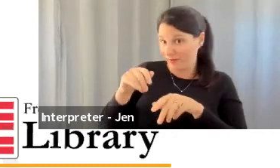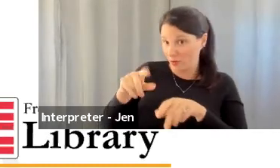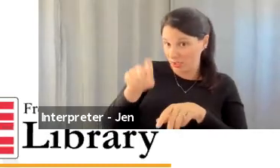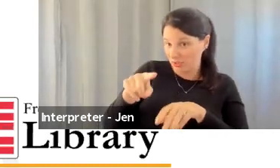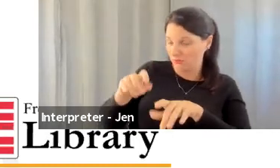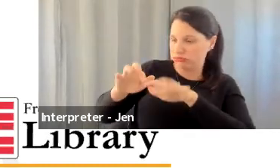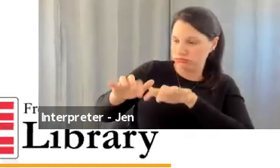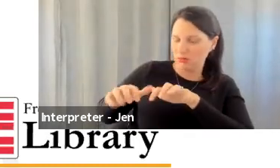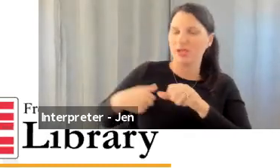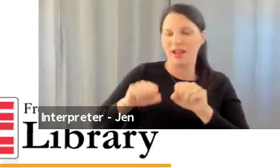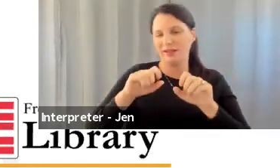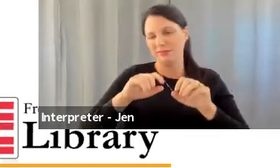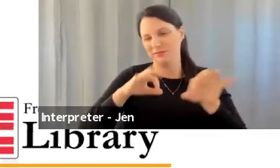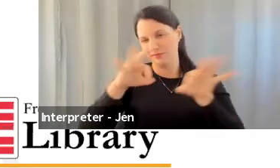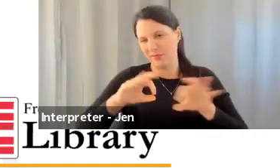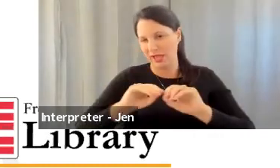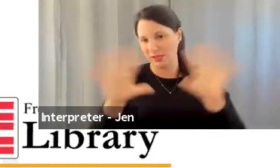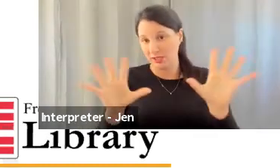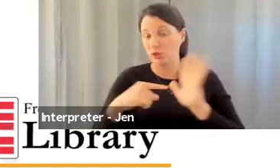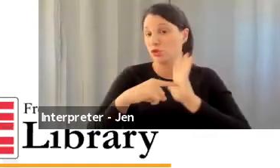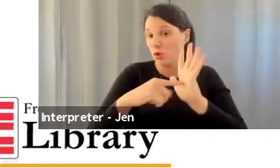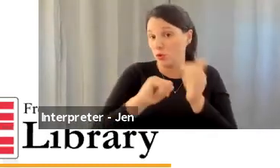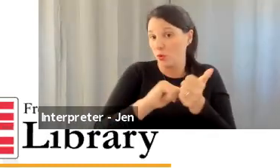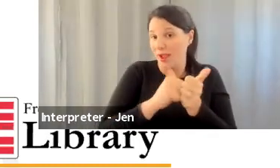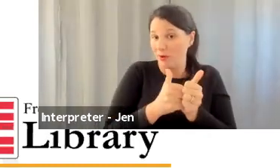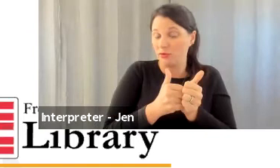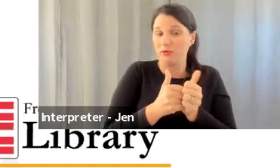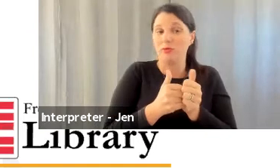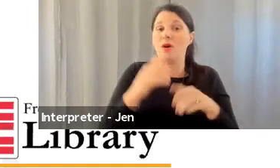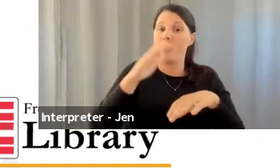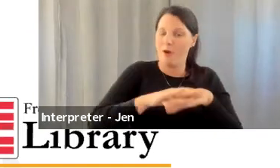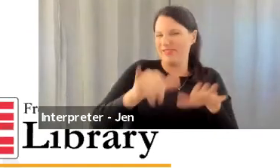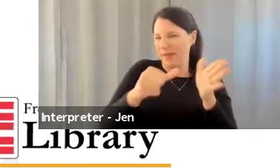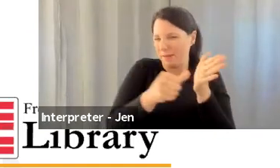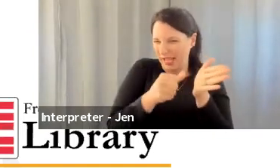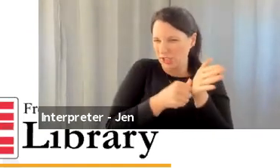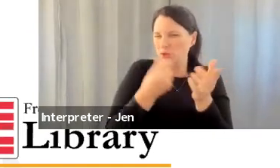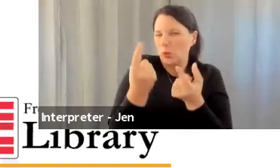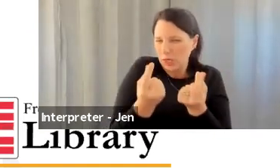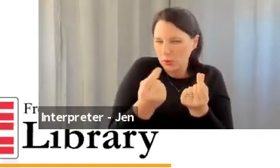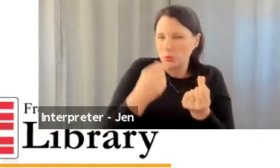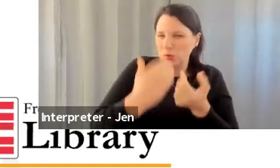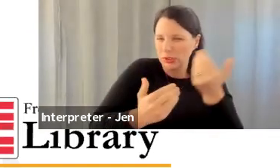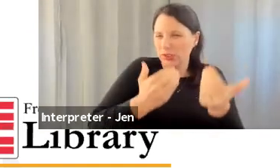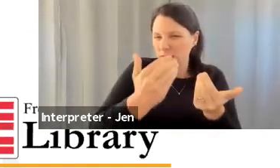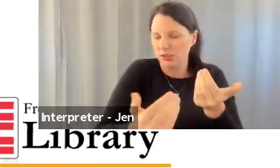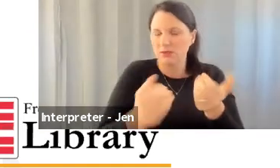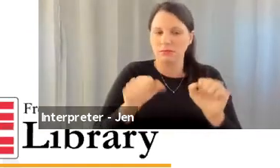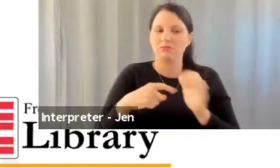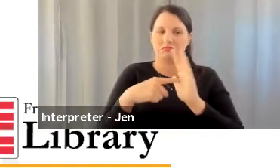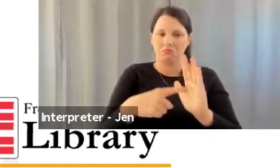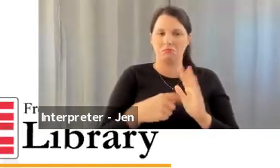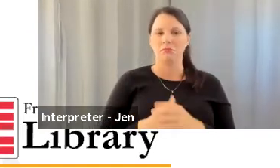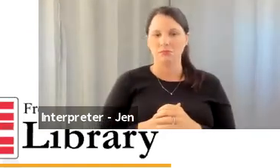I can clarify it, and I can even show you how to get to that page and what you need to do to get there. But these are the links that you will